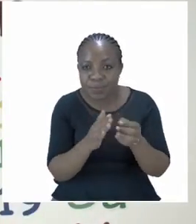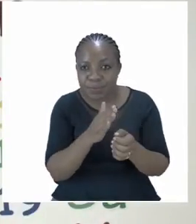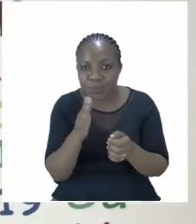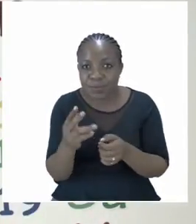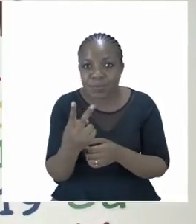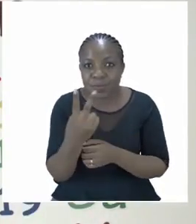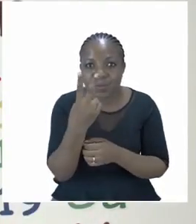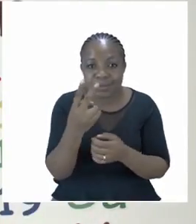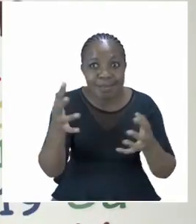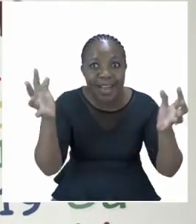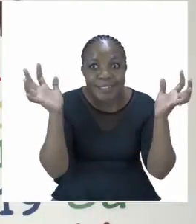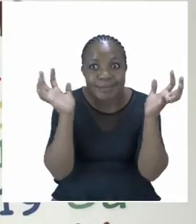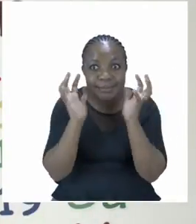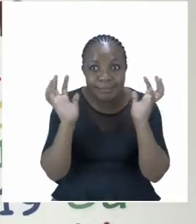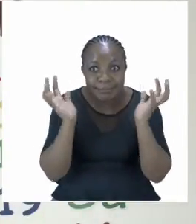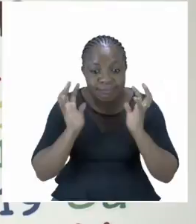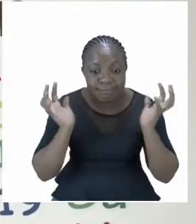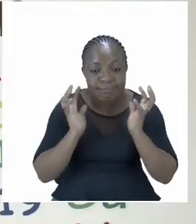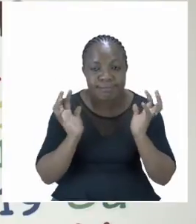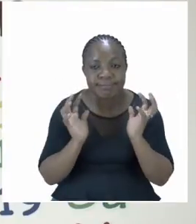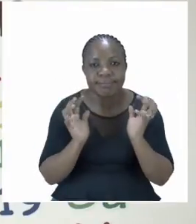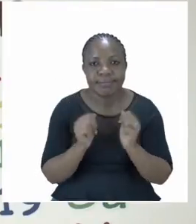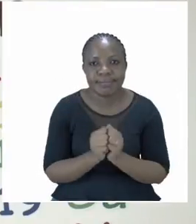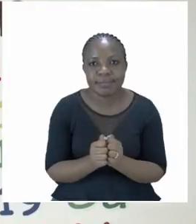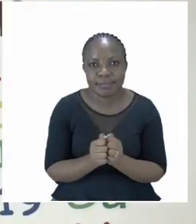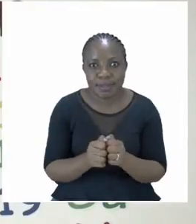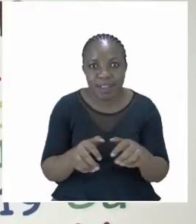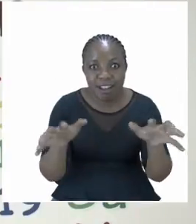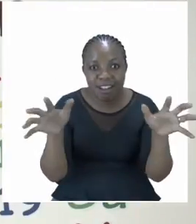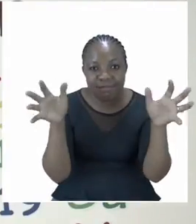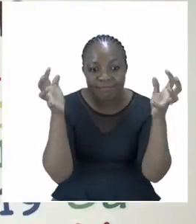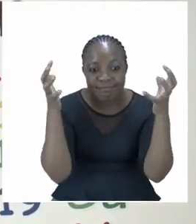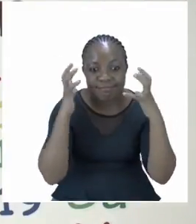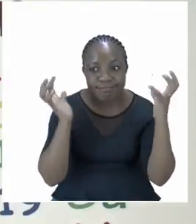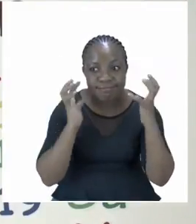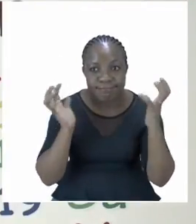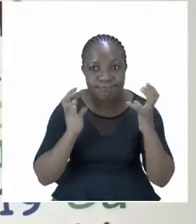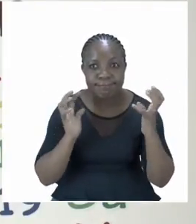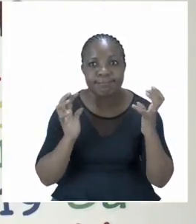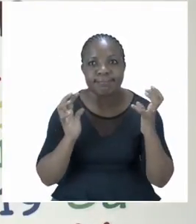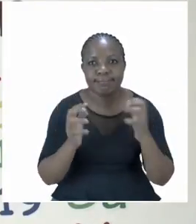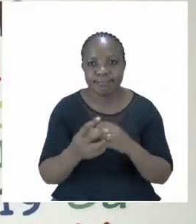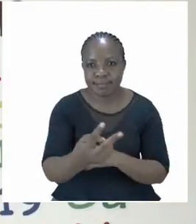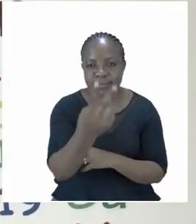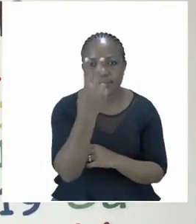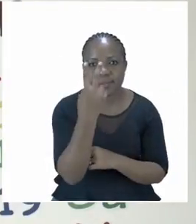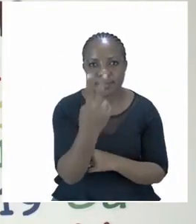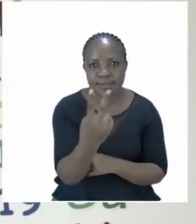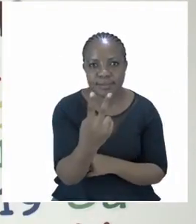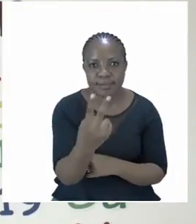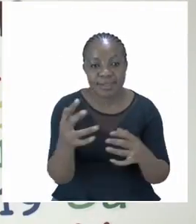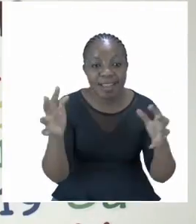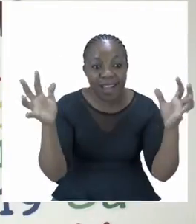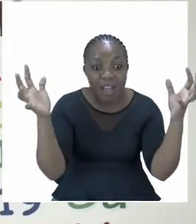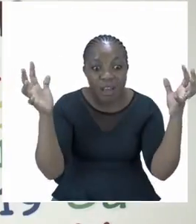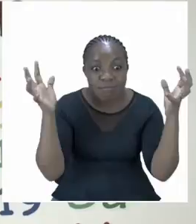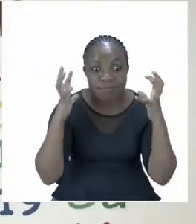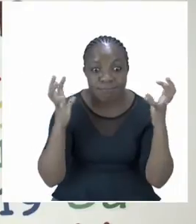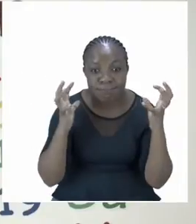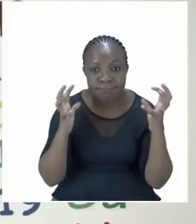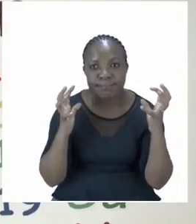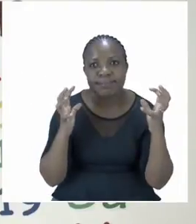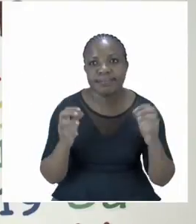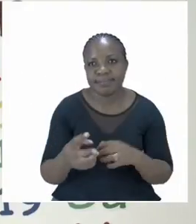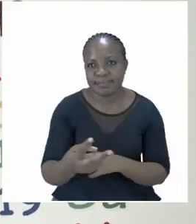two lions. Let us roar like lions. Roar!